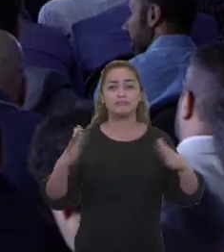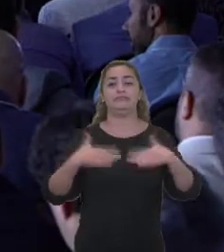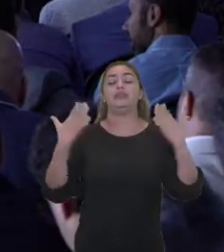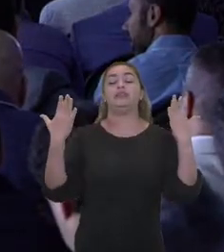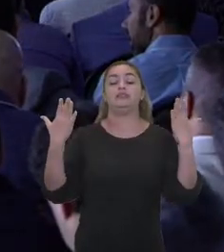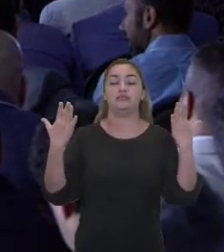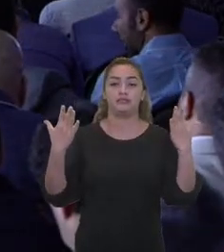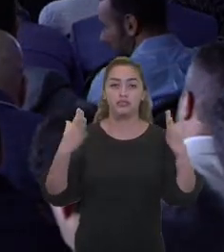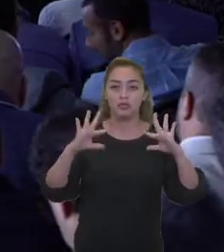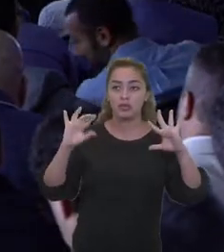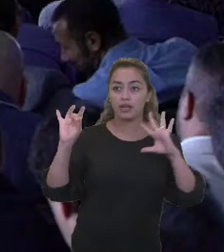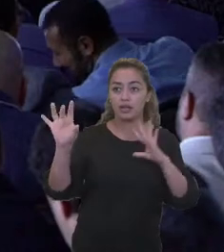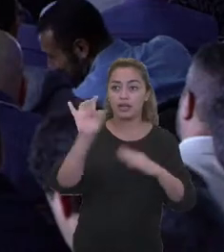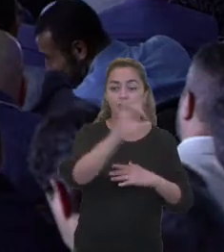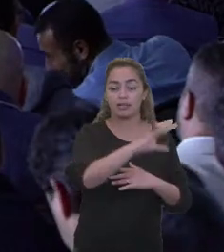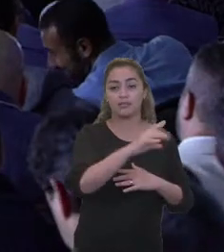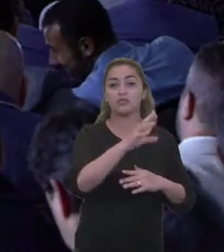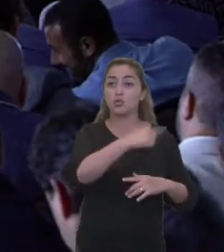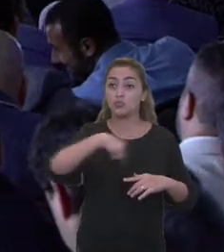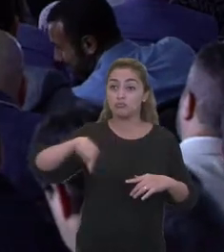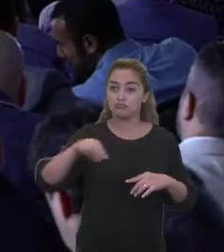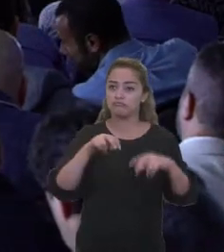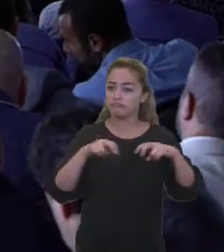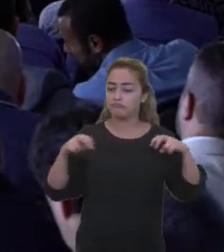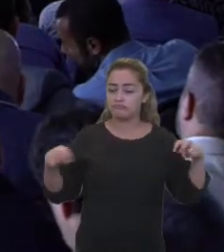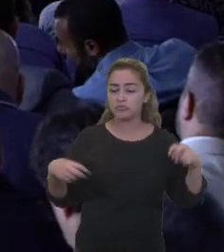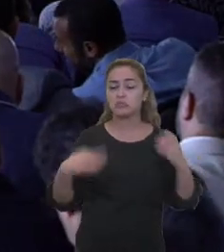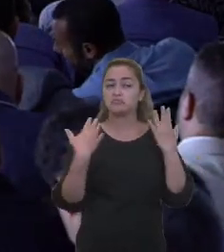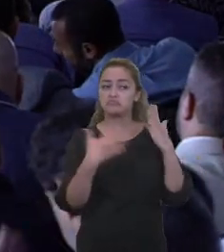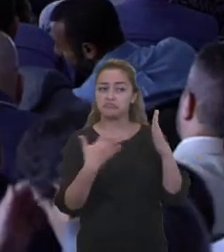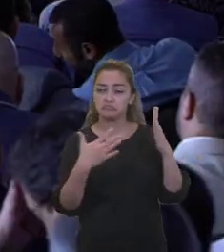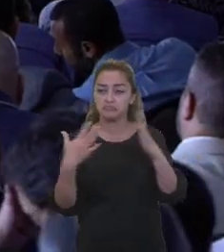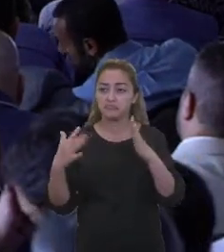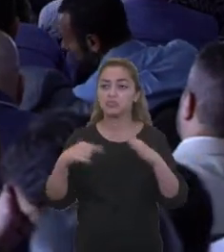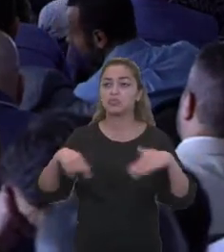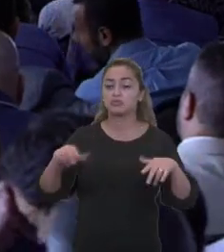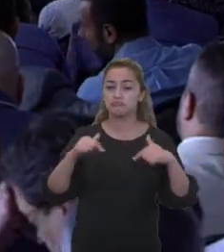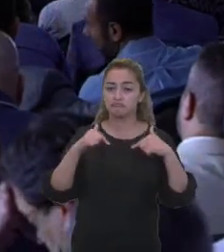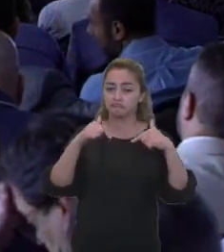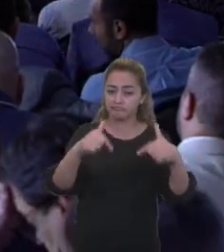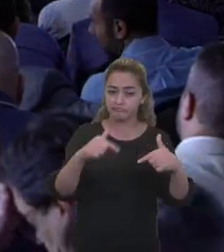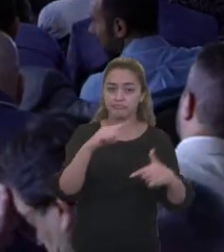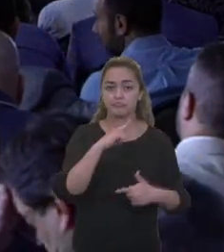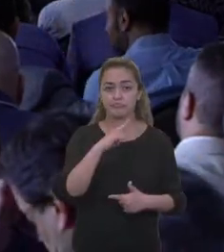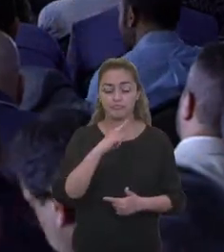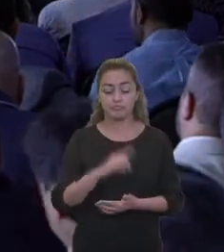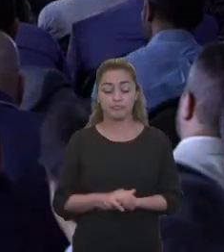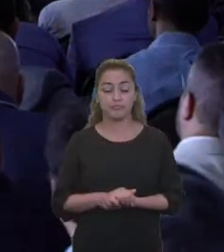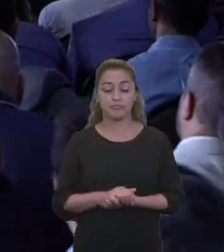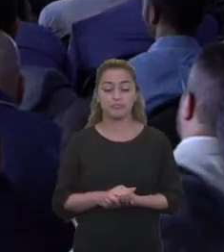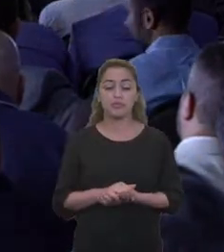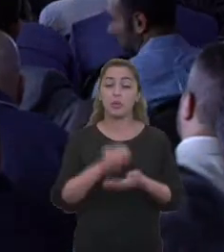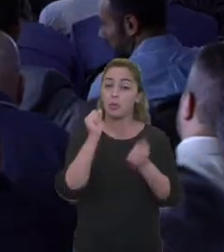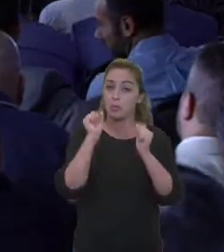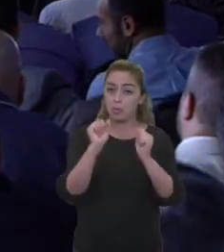impact. And you dedicate your lives to such initiatives. I like